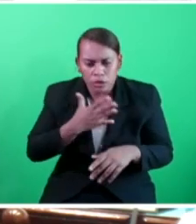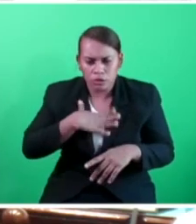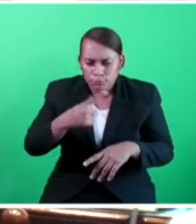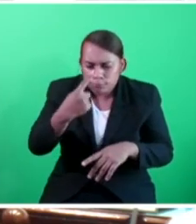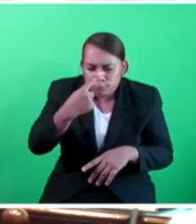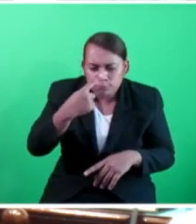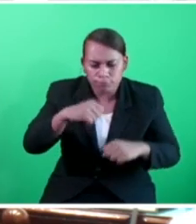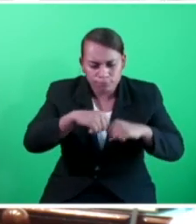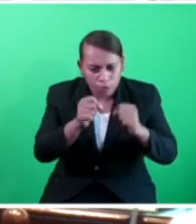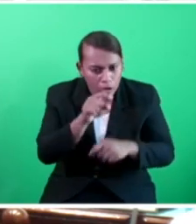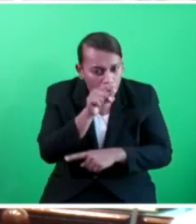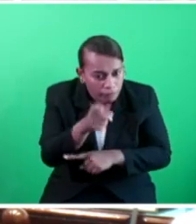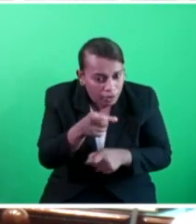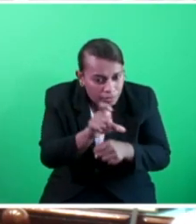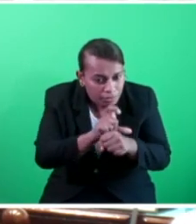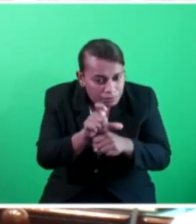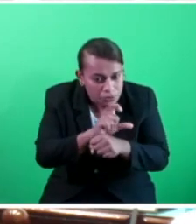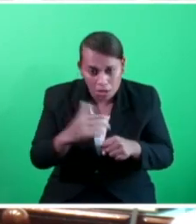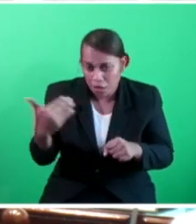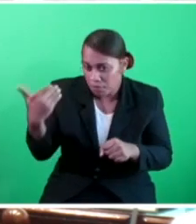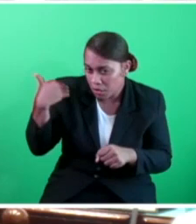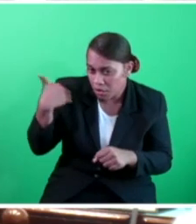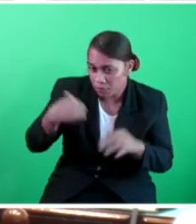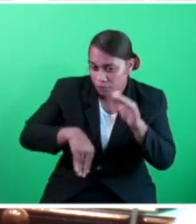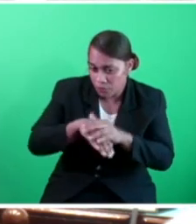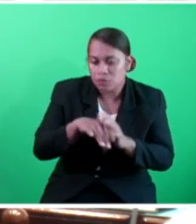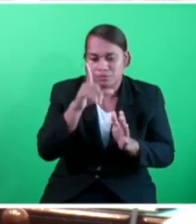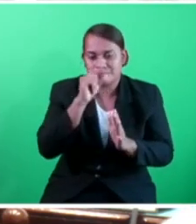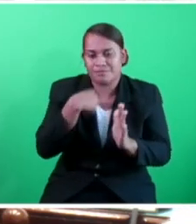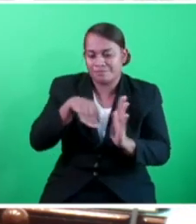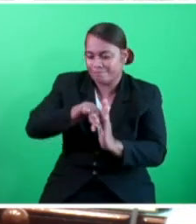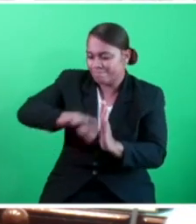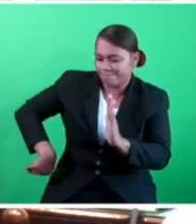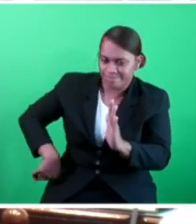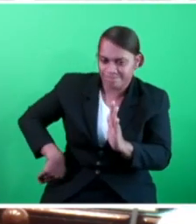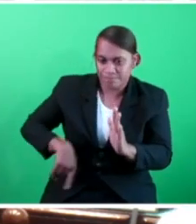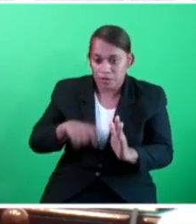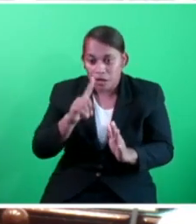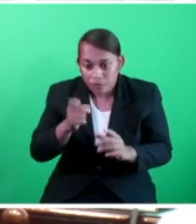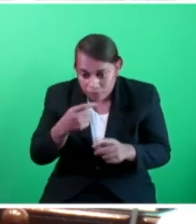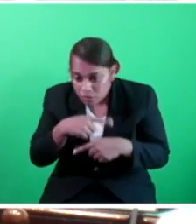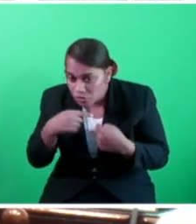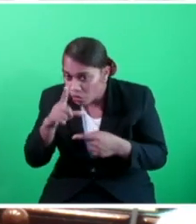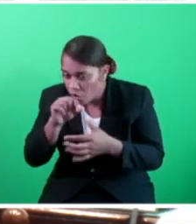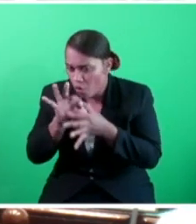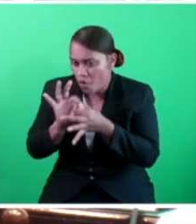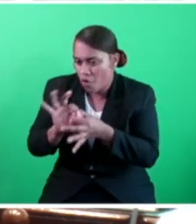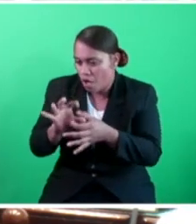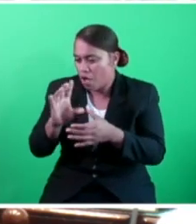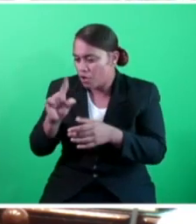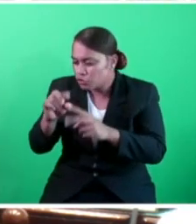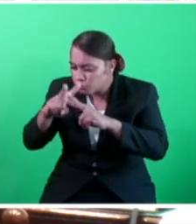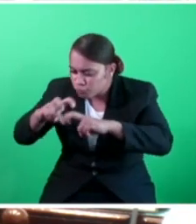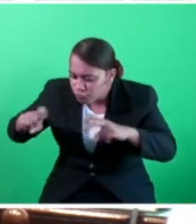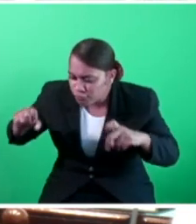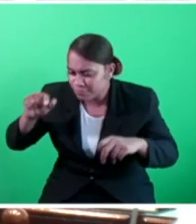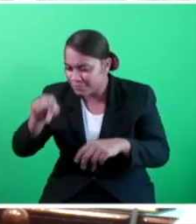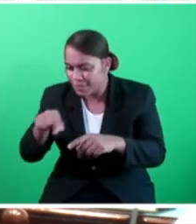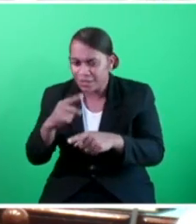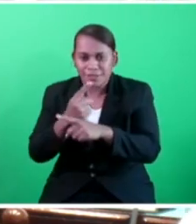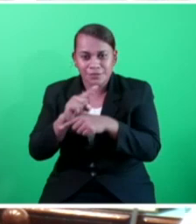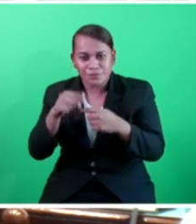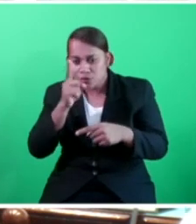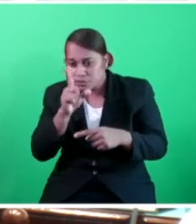indeed harmful, and therefore we are ourselves doing background research. And number two, whether if they are harmful, whether there are